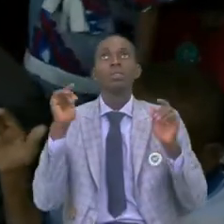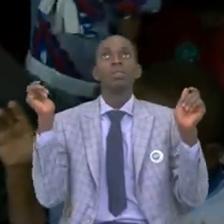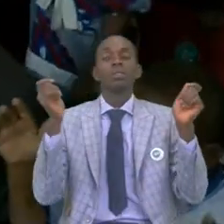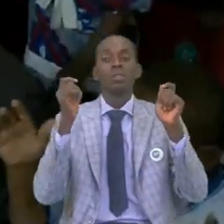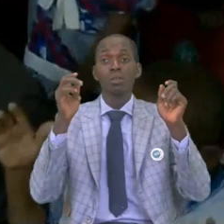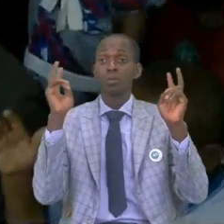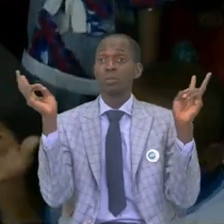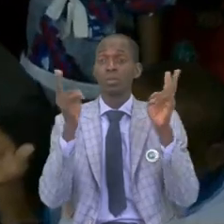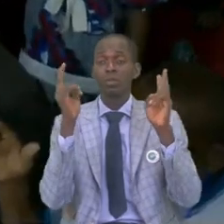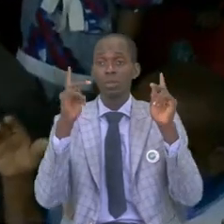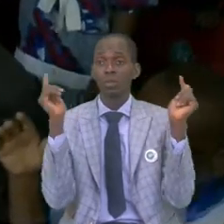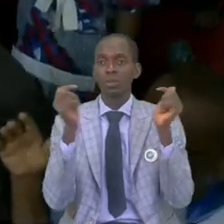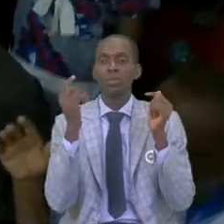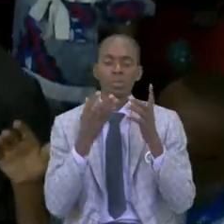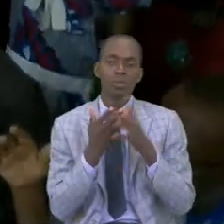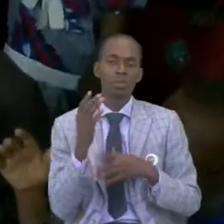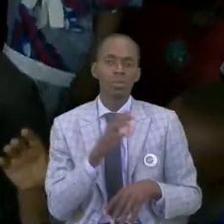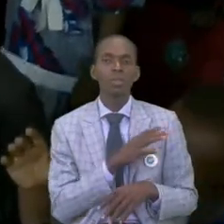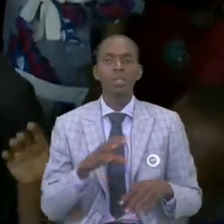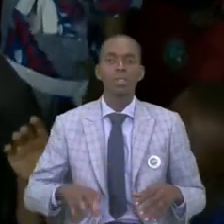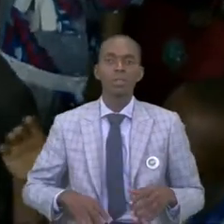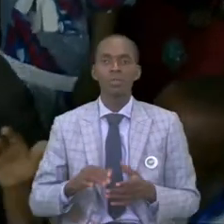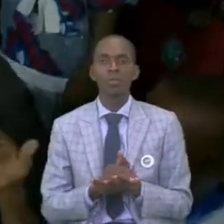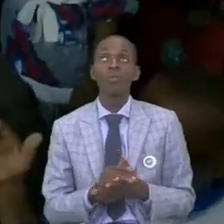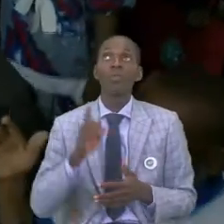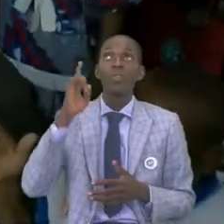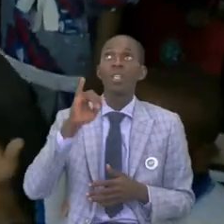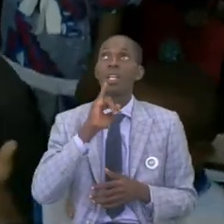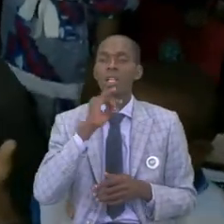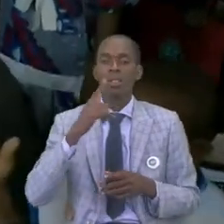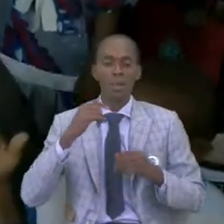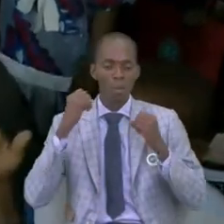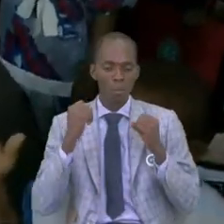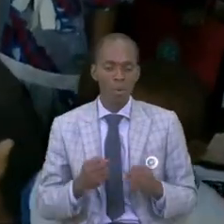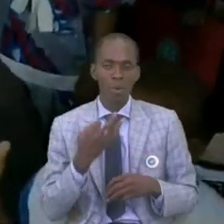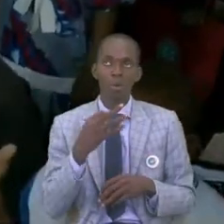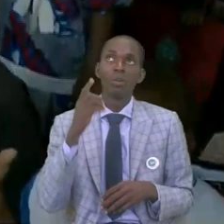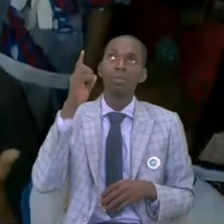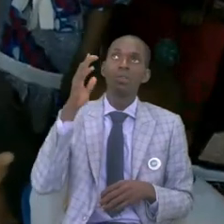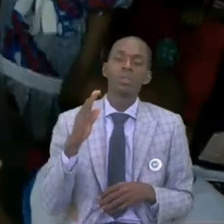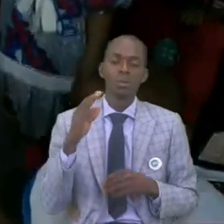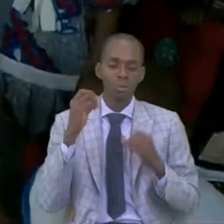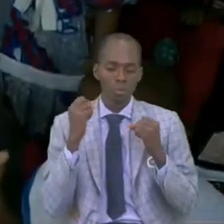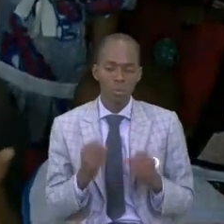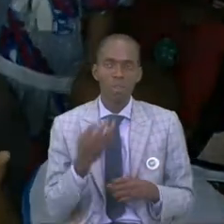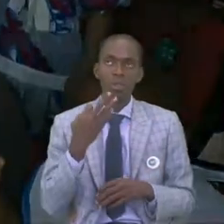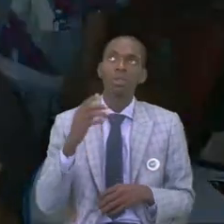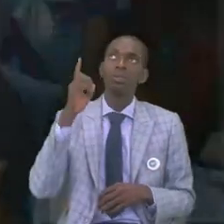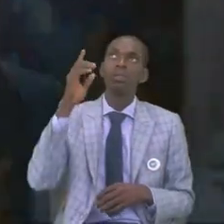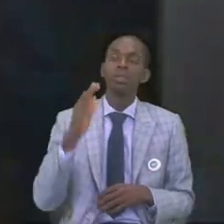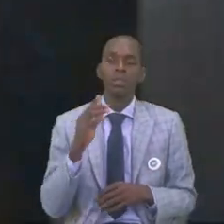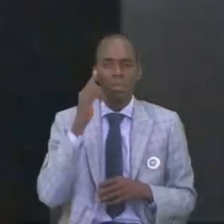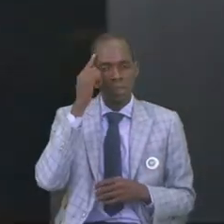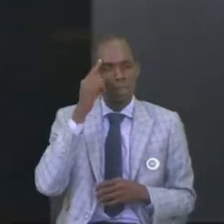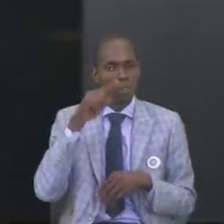through Christ. He is the power of God. Power of God. Think about